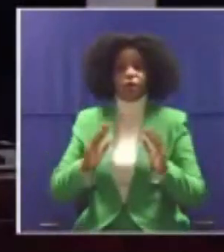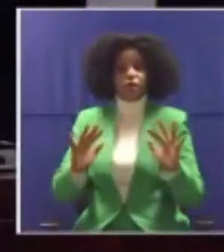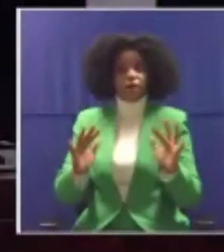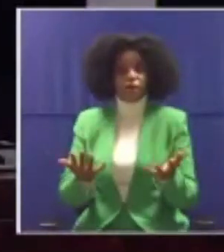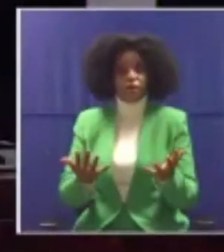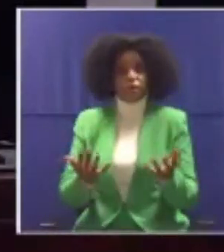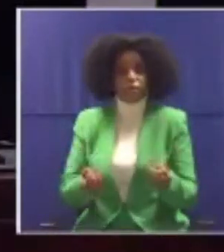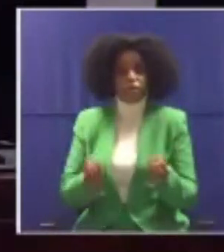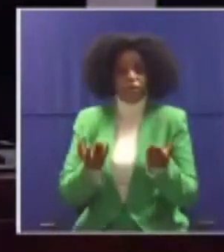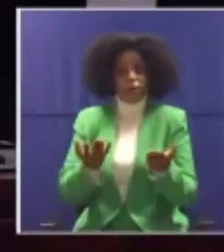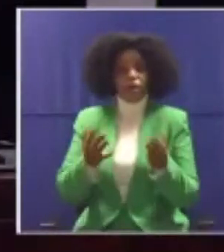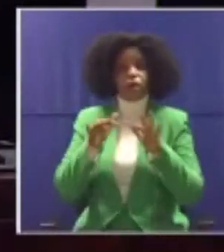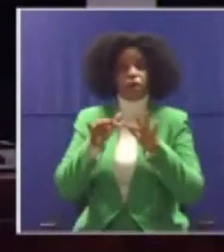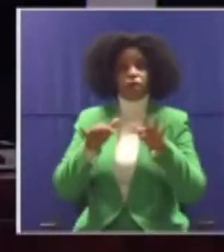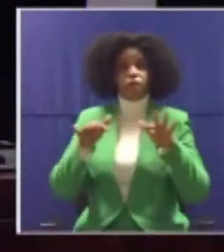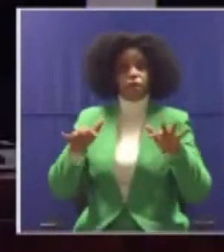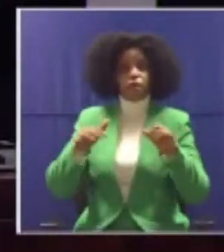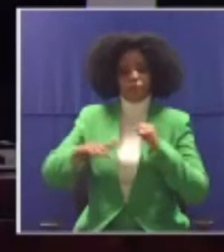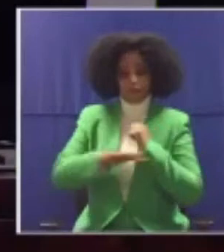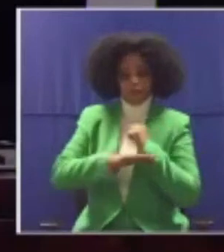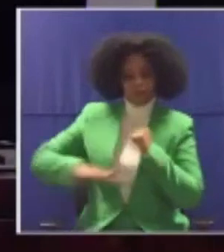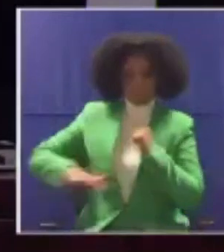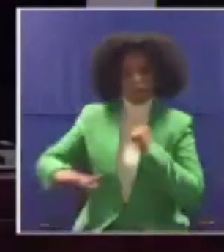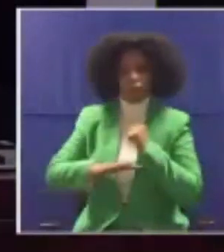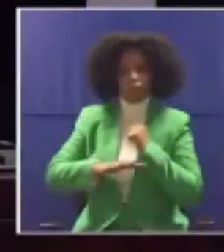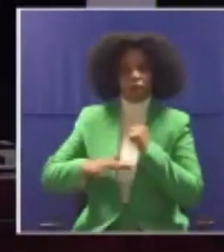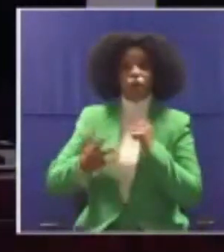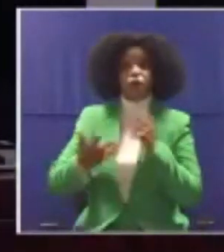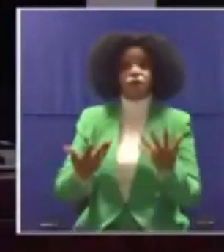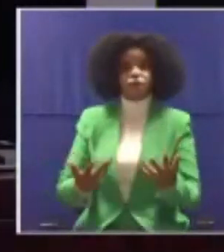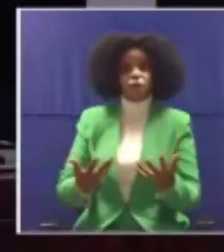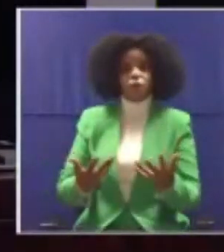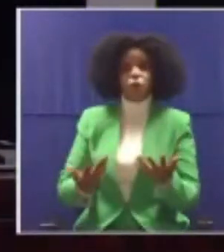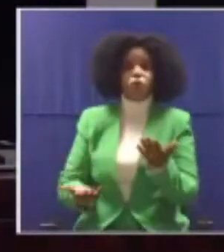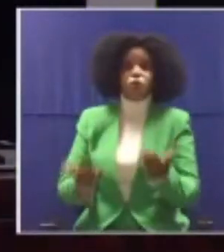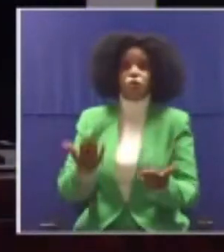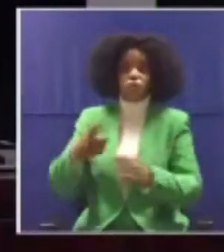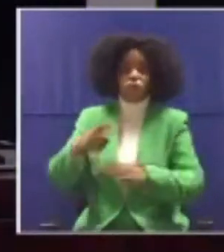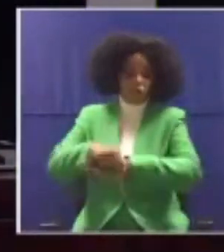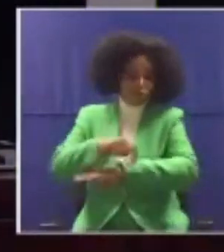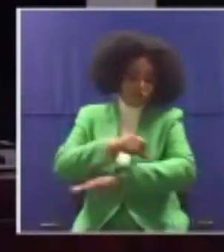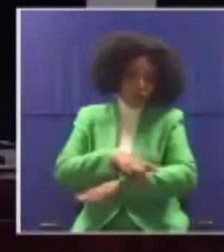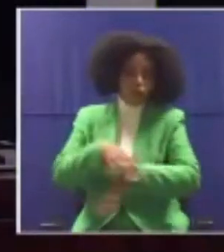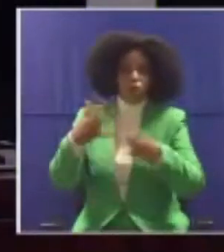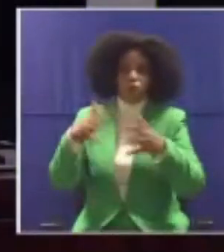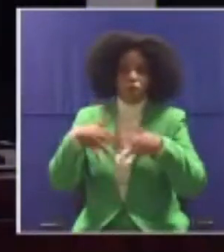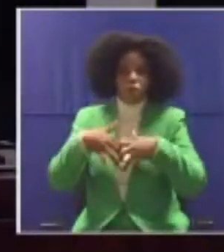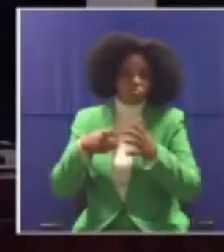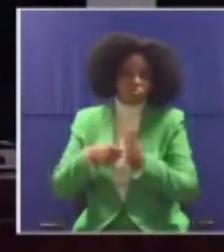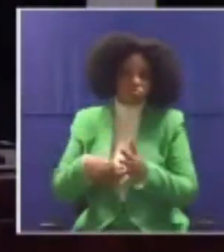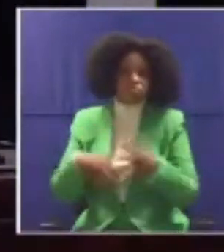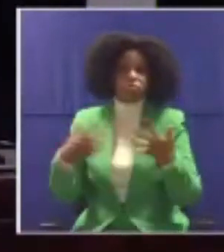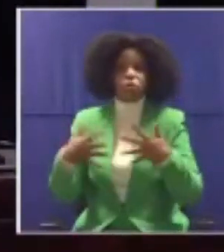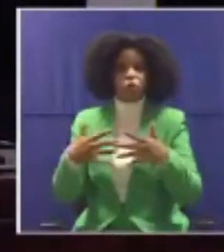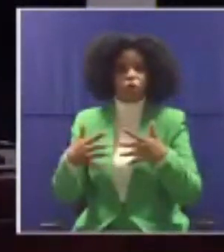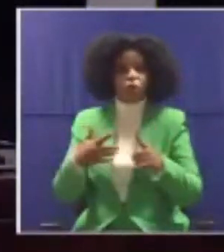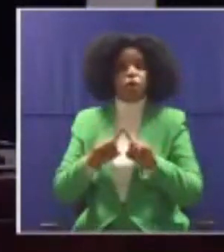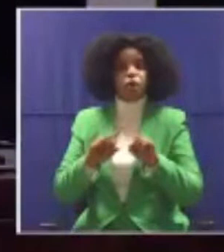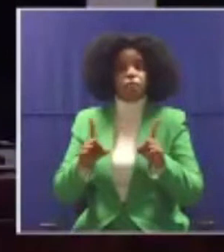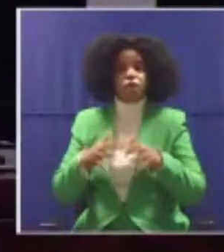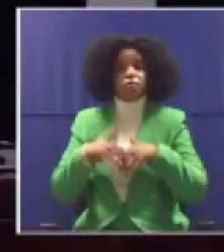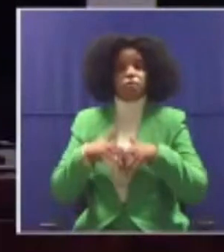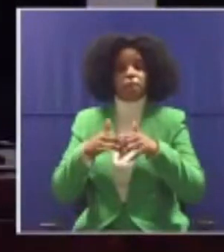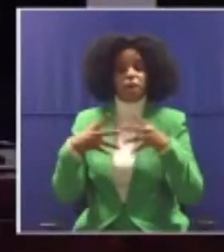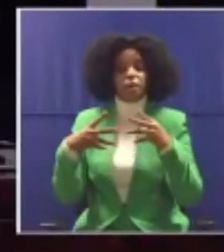are meaningfully participating in the economy. Fourth, coalition government must be committed